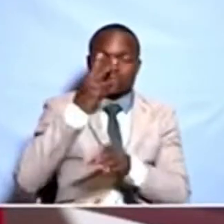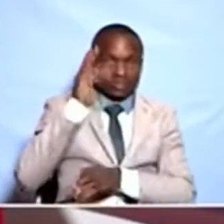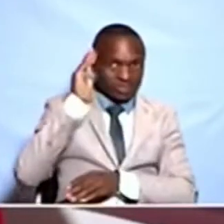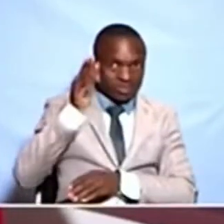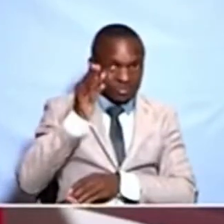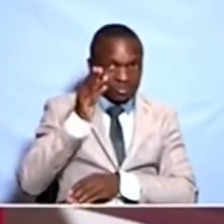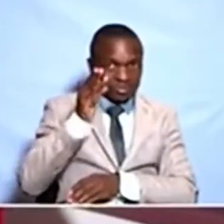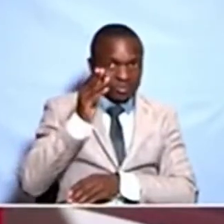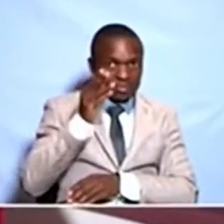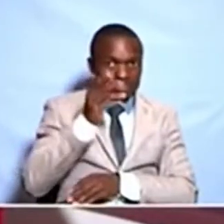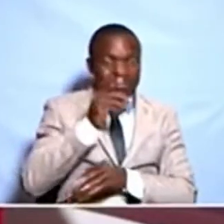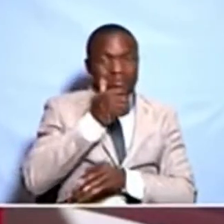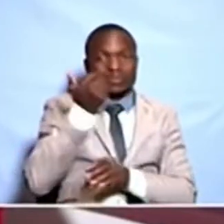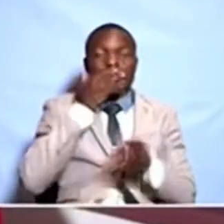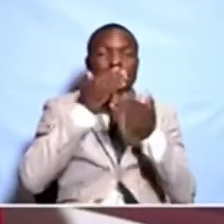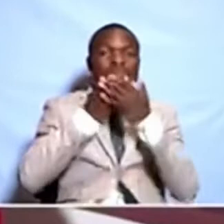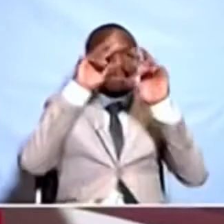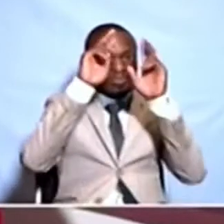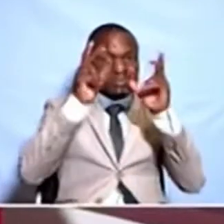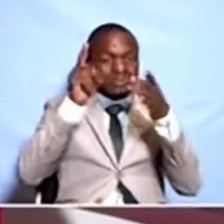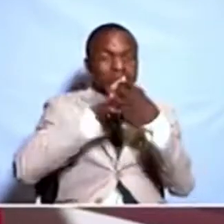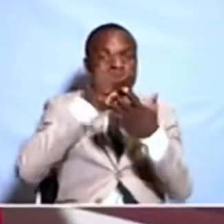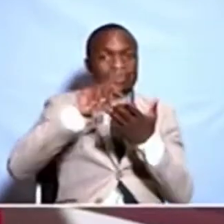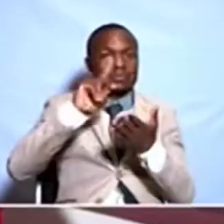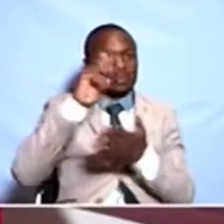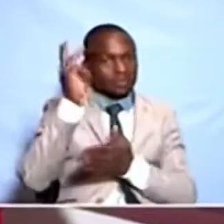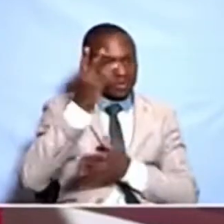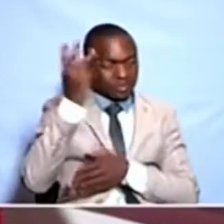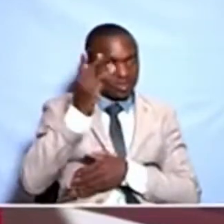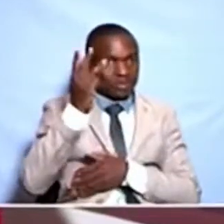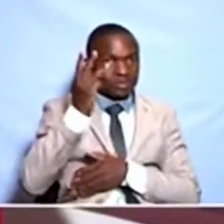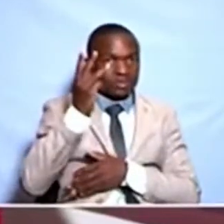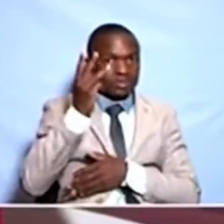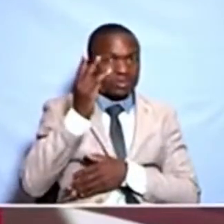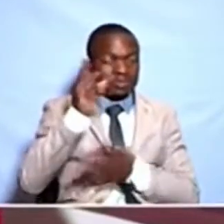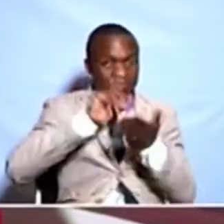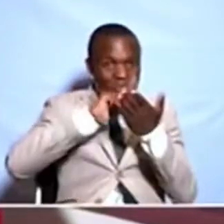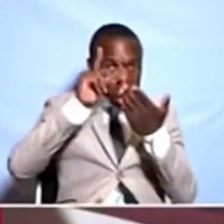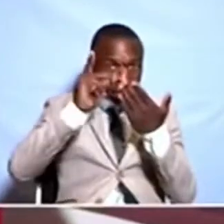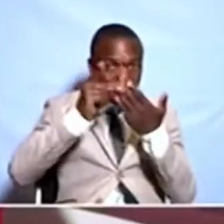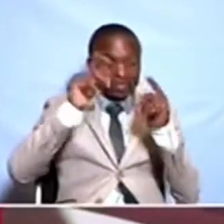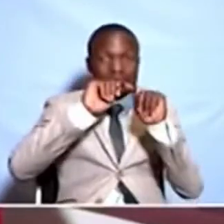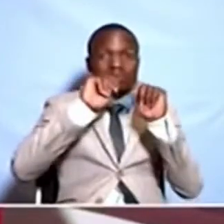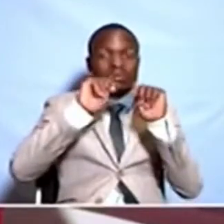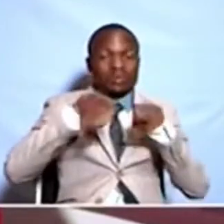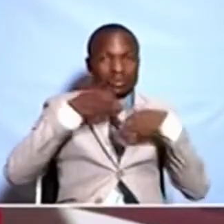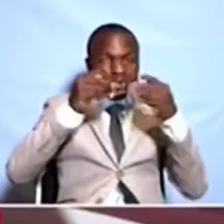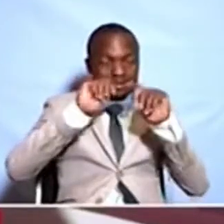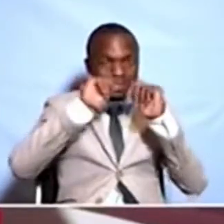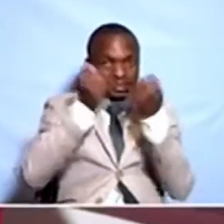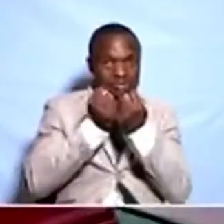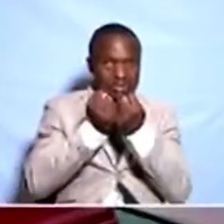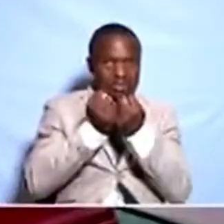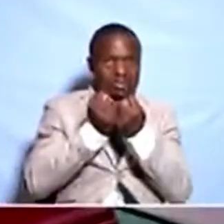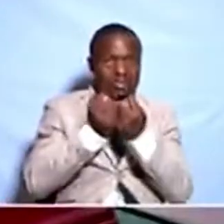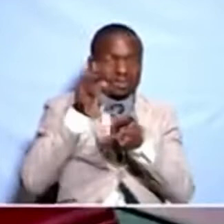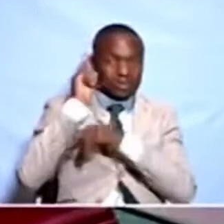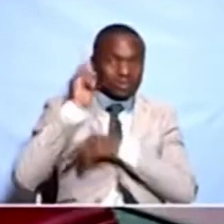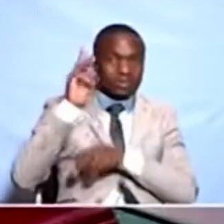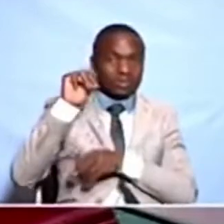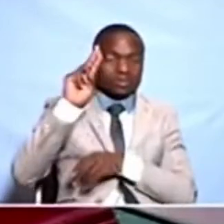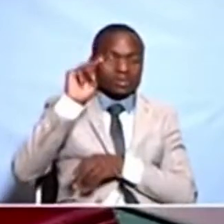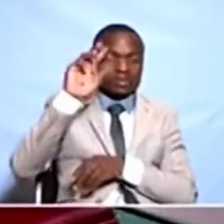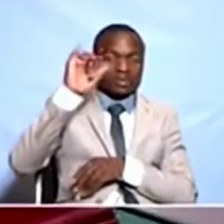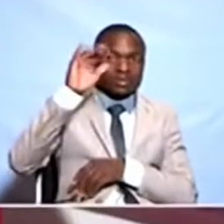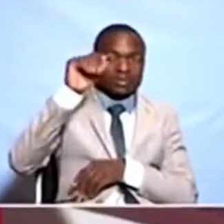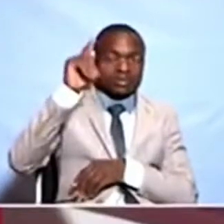another exciting topic next week on Wednesday. So on behalf of the production team and my guest, Mr. Peter Muliata from RATSA, my name